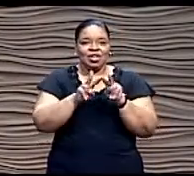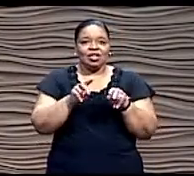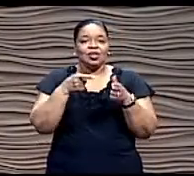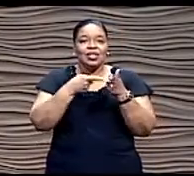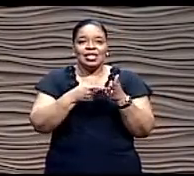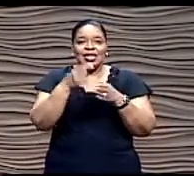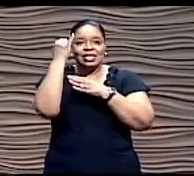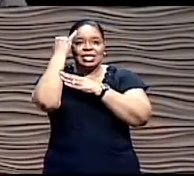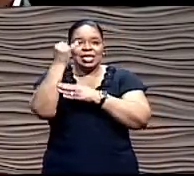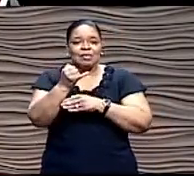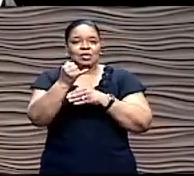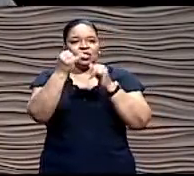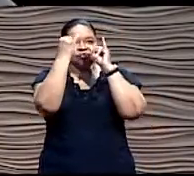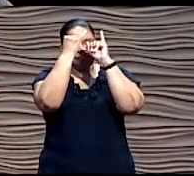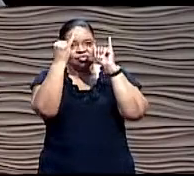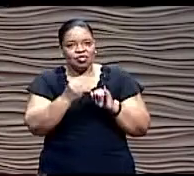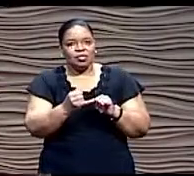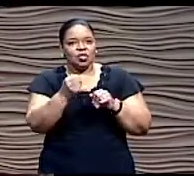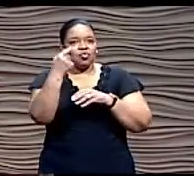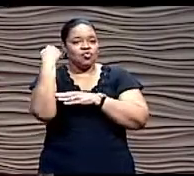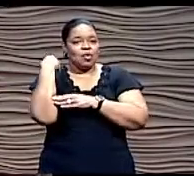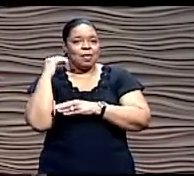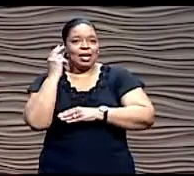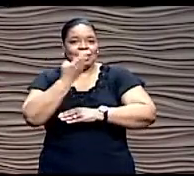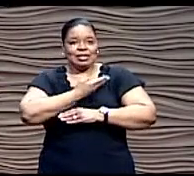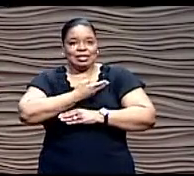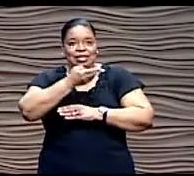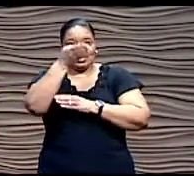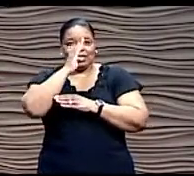that God knows everything.